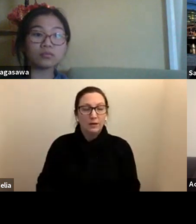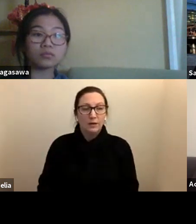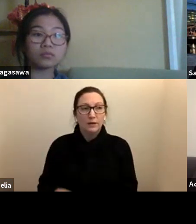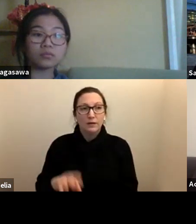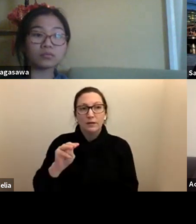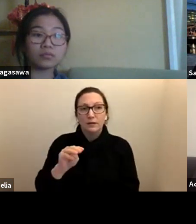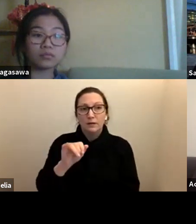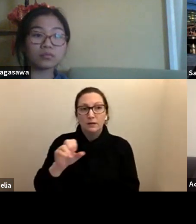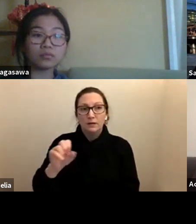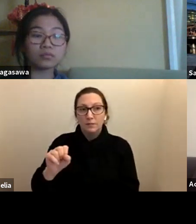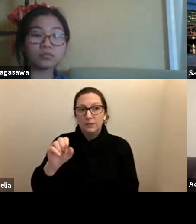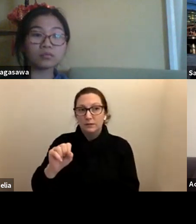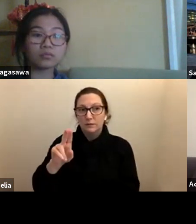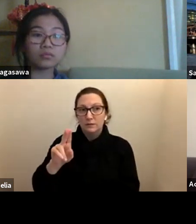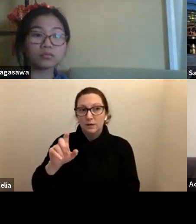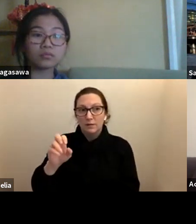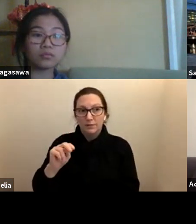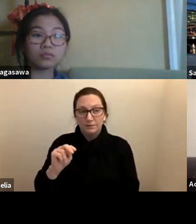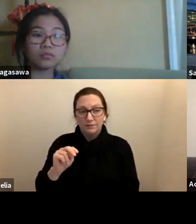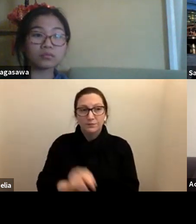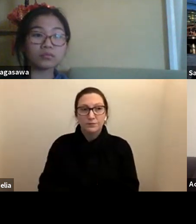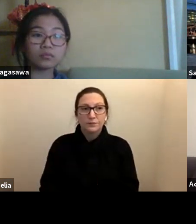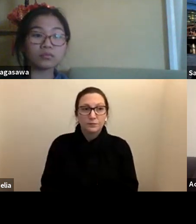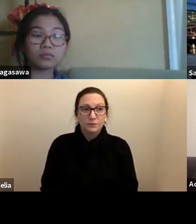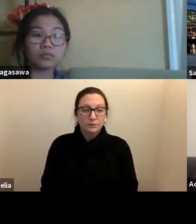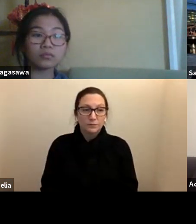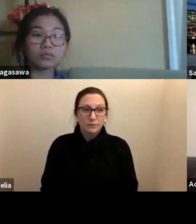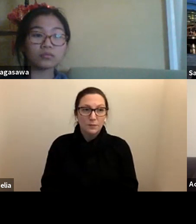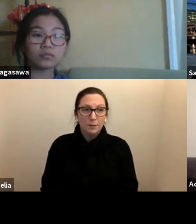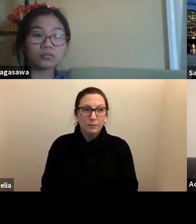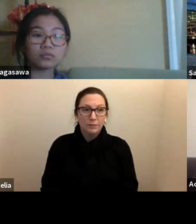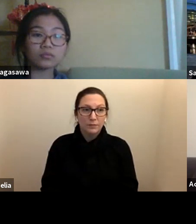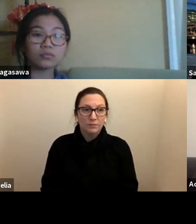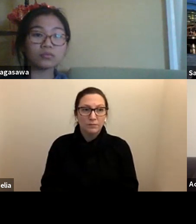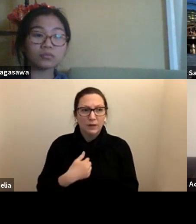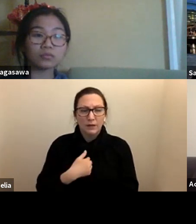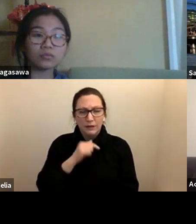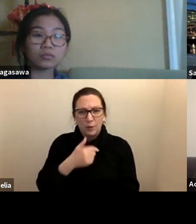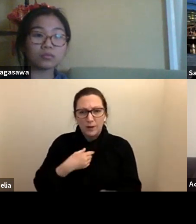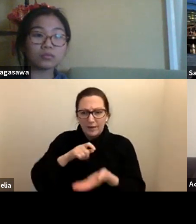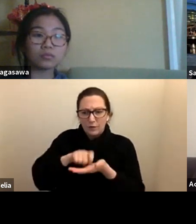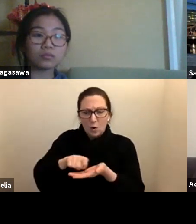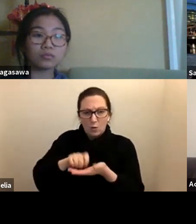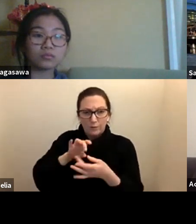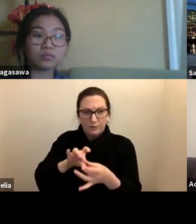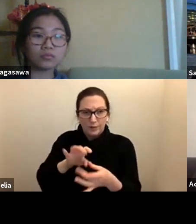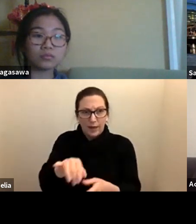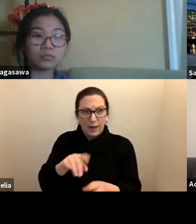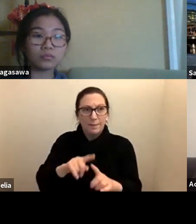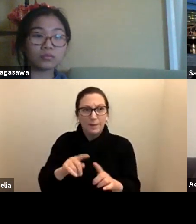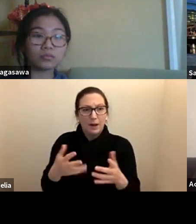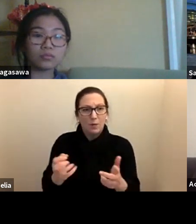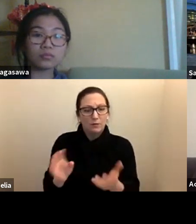I actually have I don't have a note on this, so I would just want to make sure that it's on the list